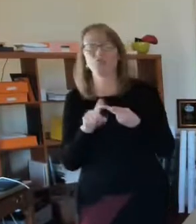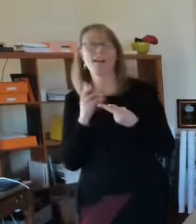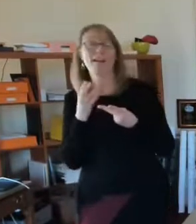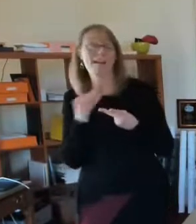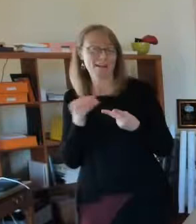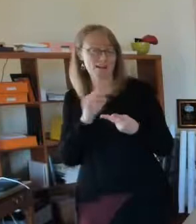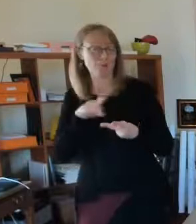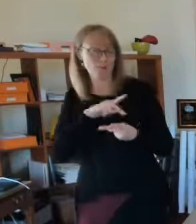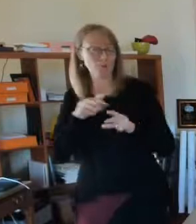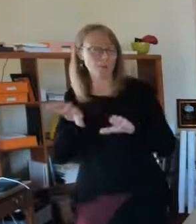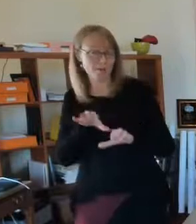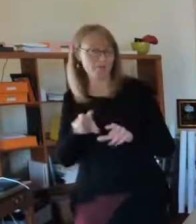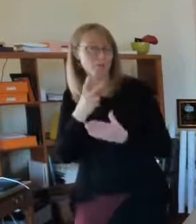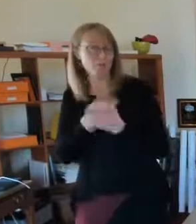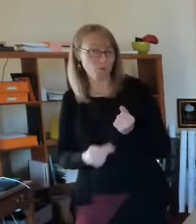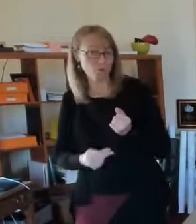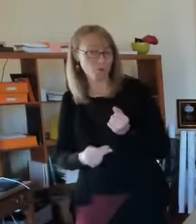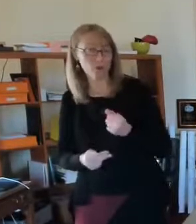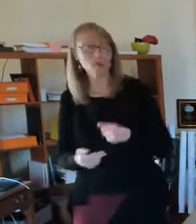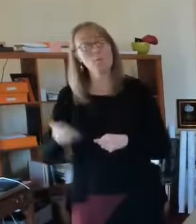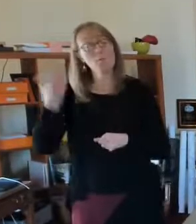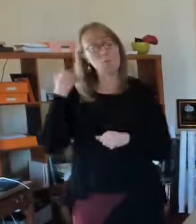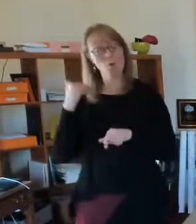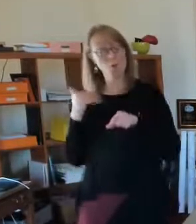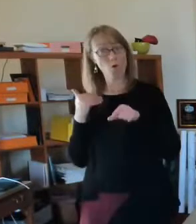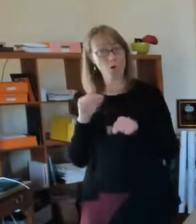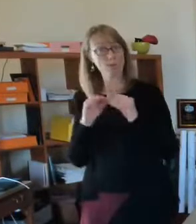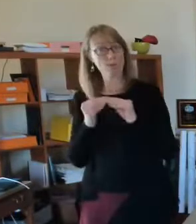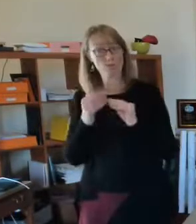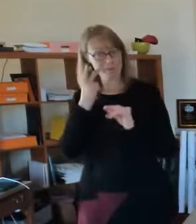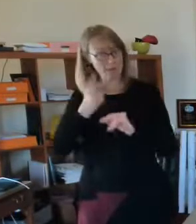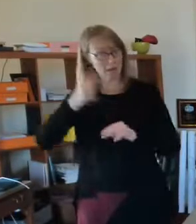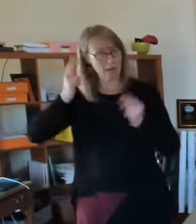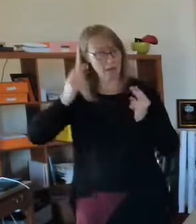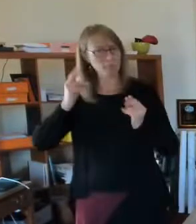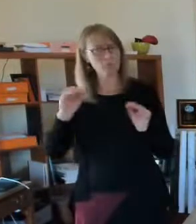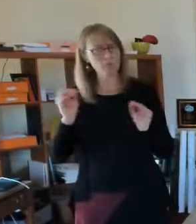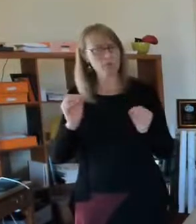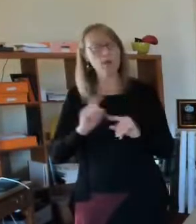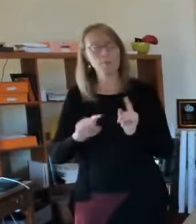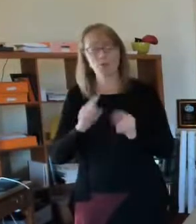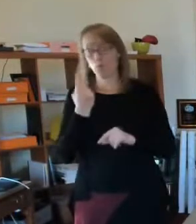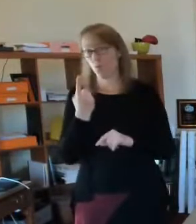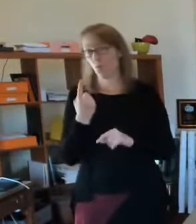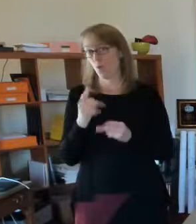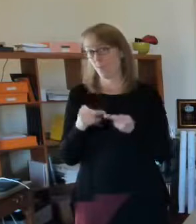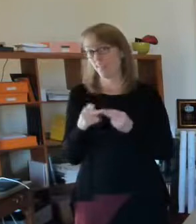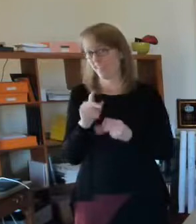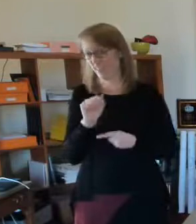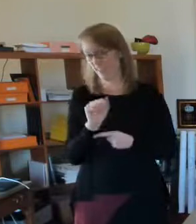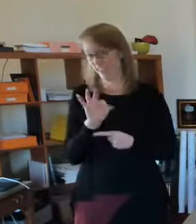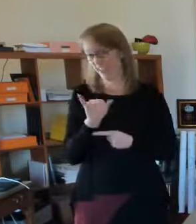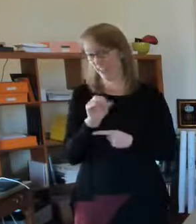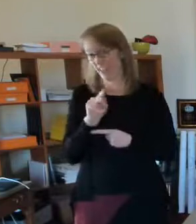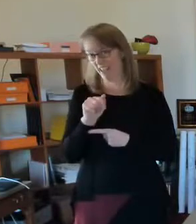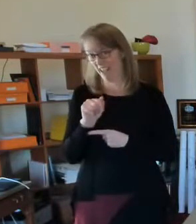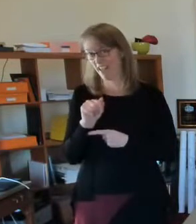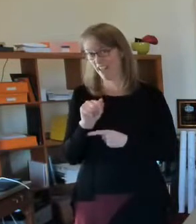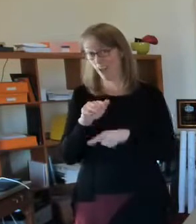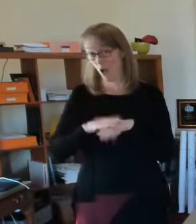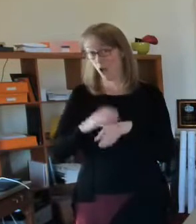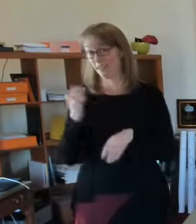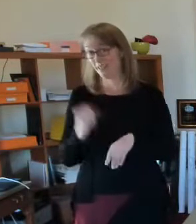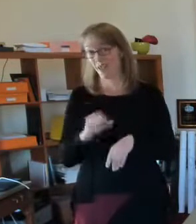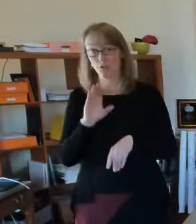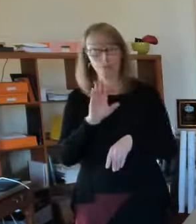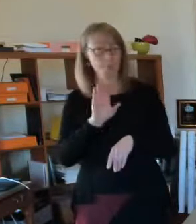But now we have a testing at 3930 South Broadway. That's an Affinia site. We've had that in place for months, 3